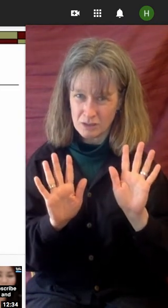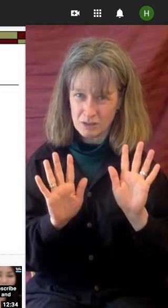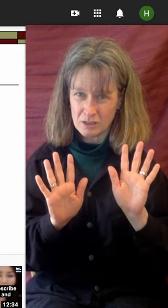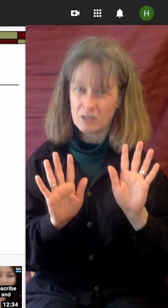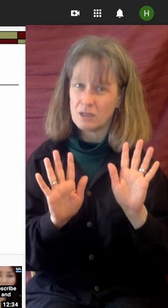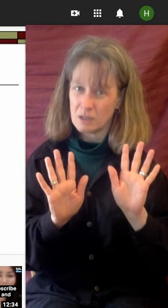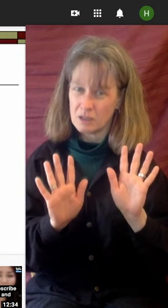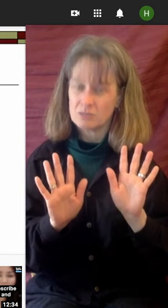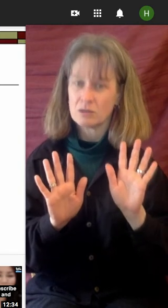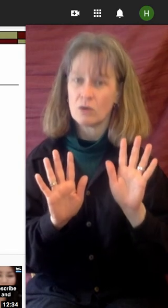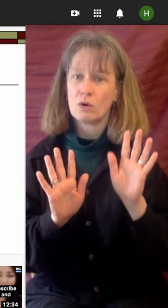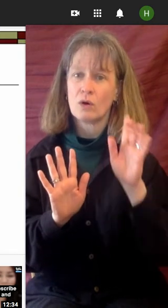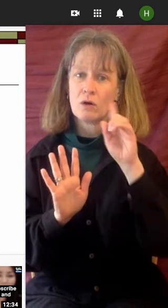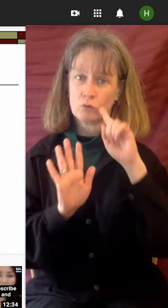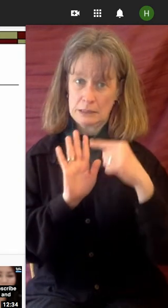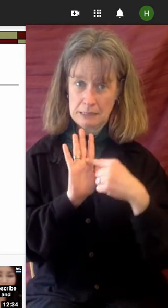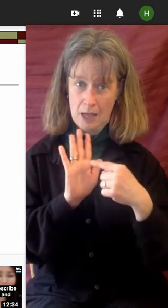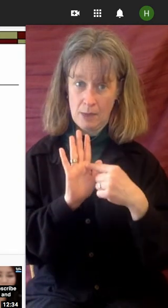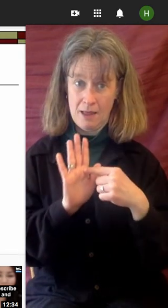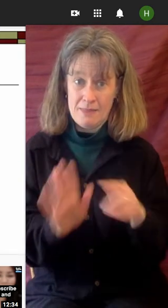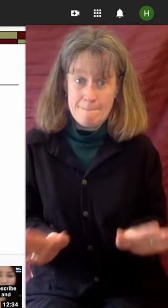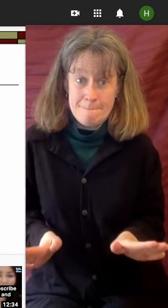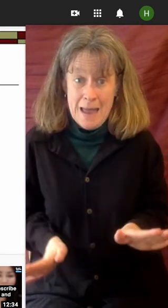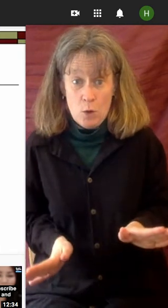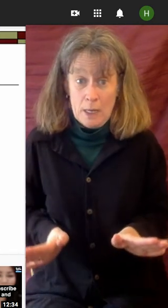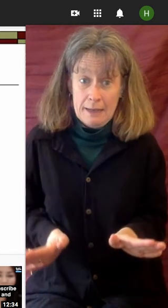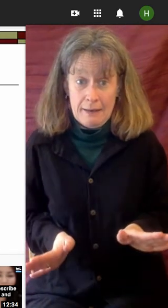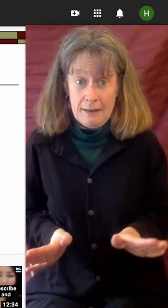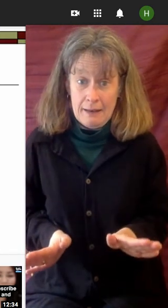So a penguin uses its